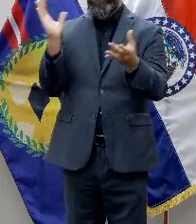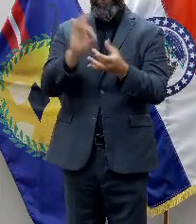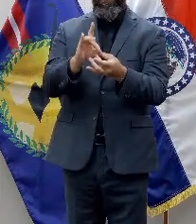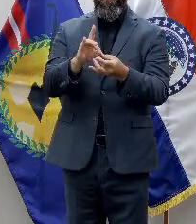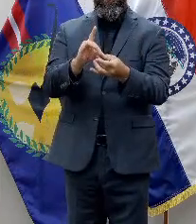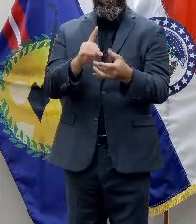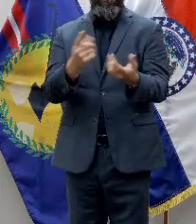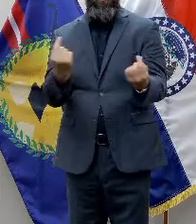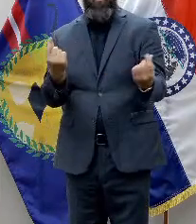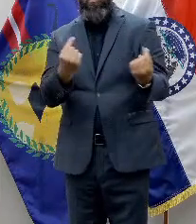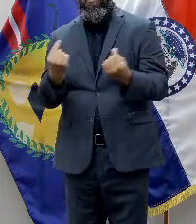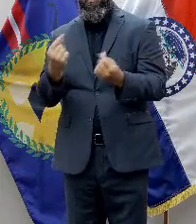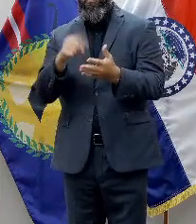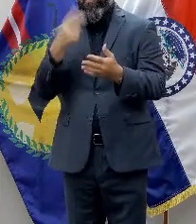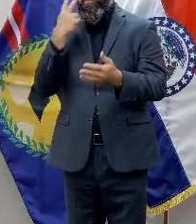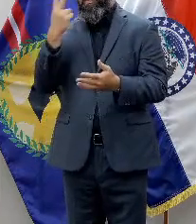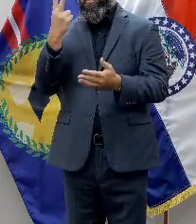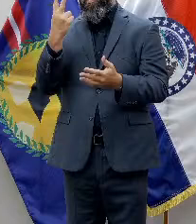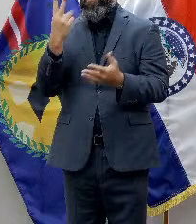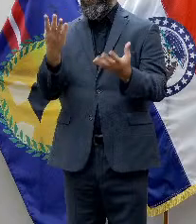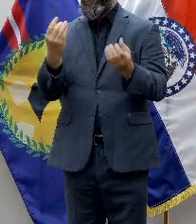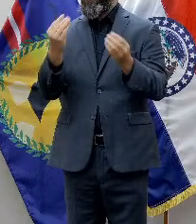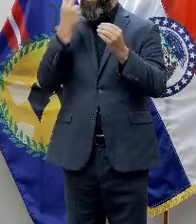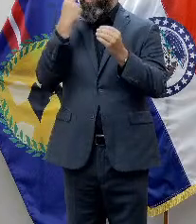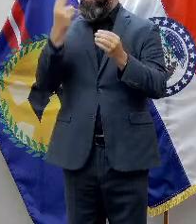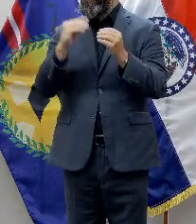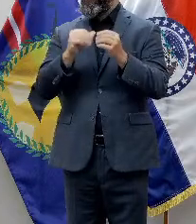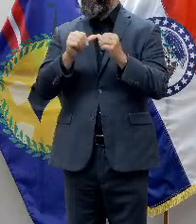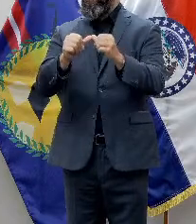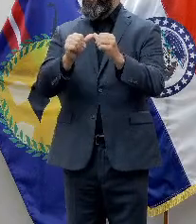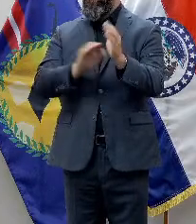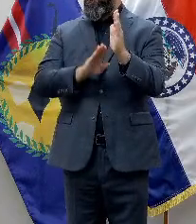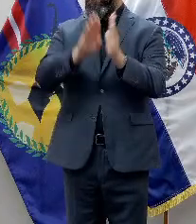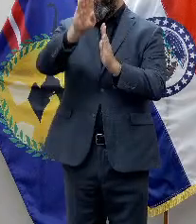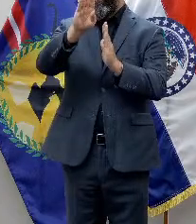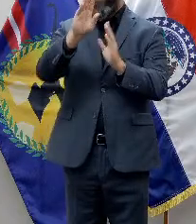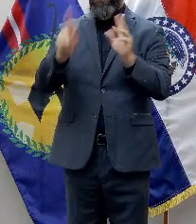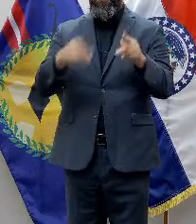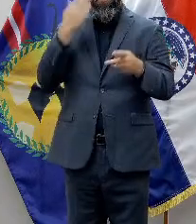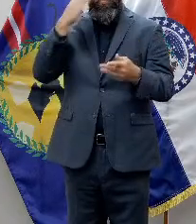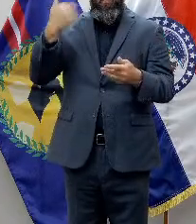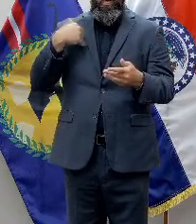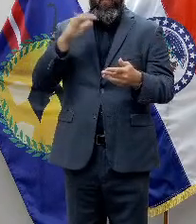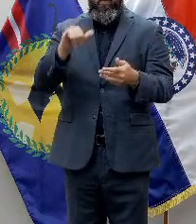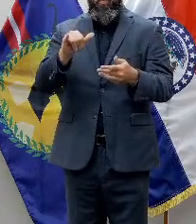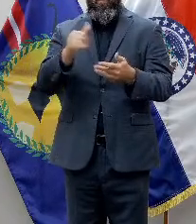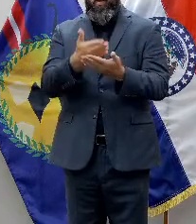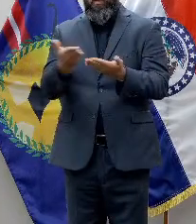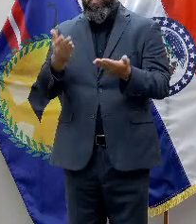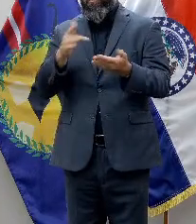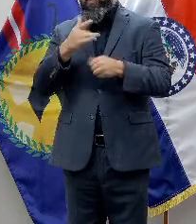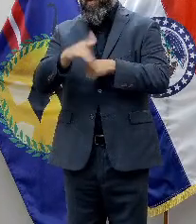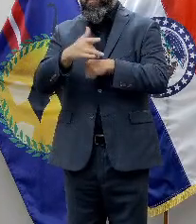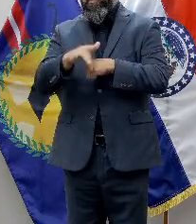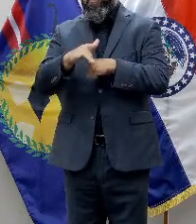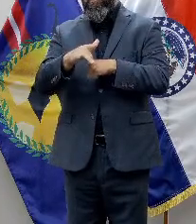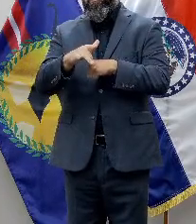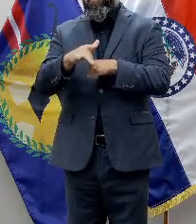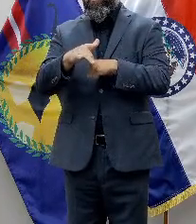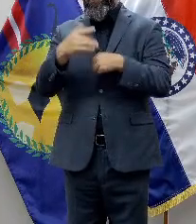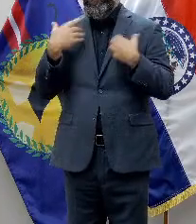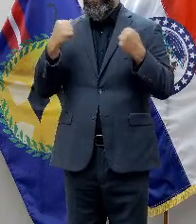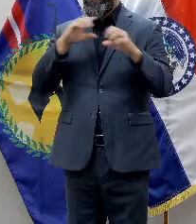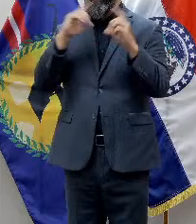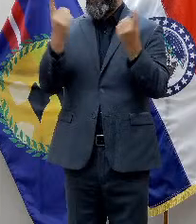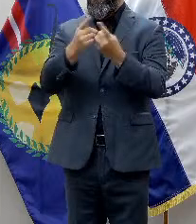is that we've been seeing. We'd still like to see those continue to grow. So if people don't know that we have those avenues available, where the health department is posting